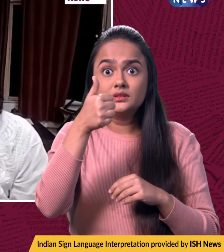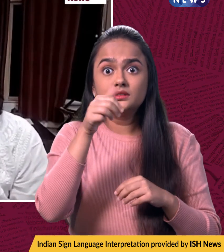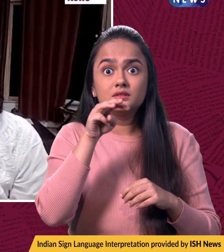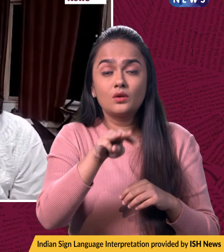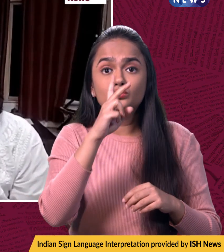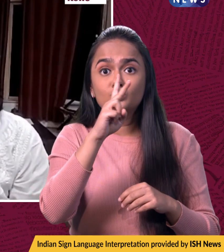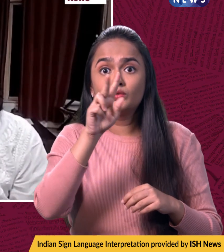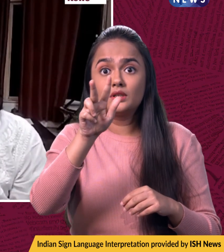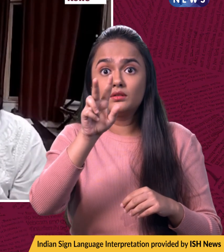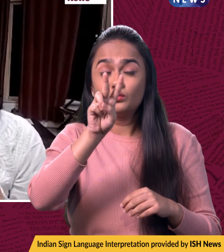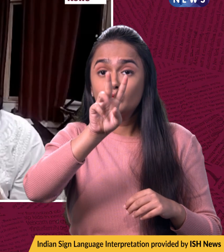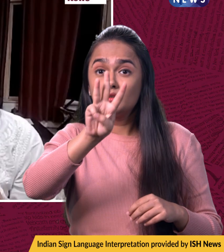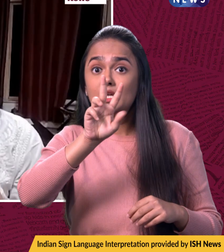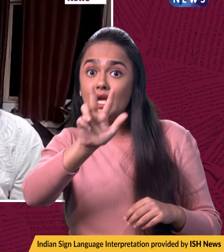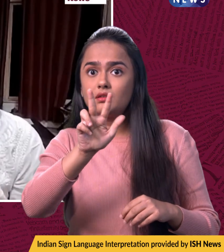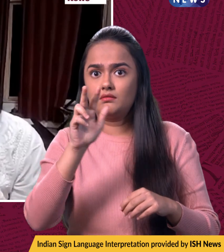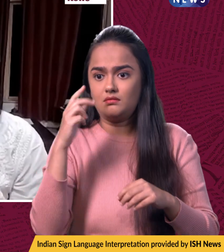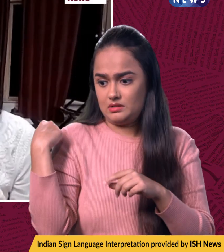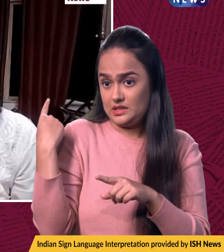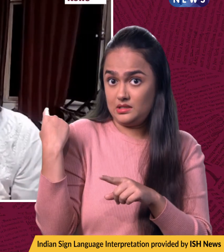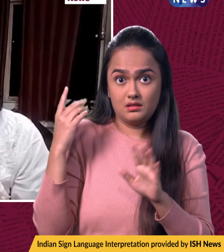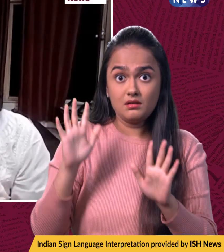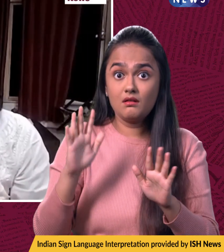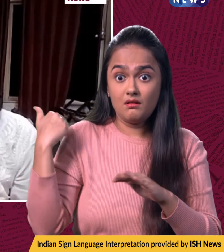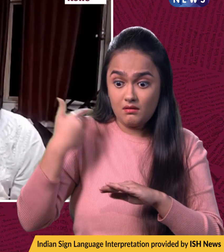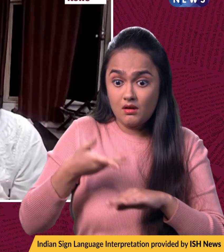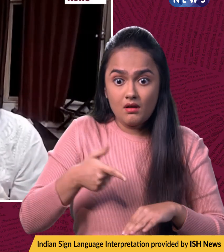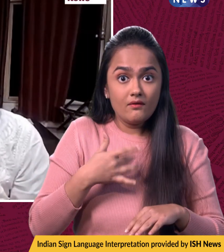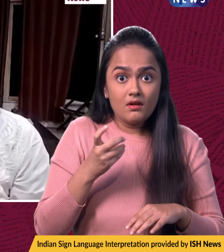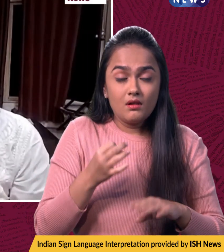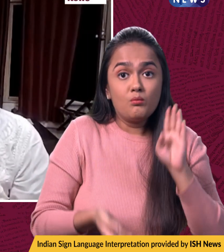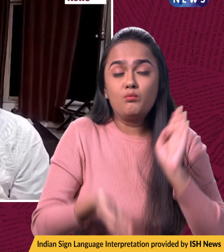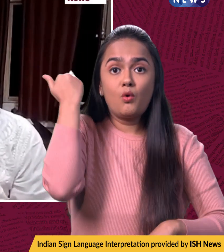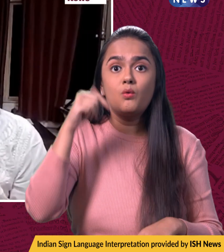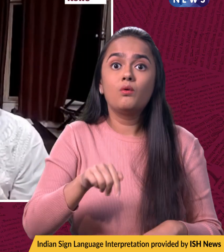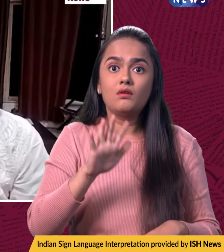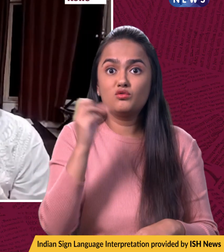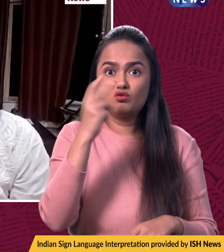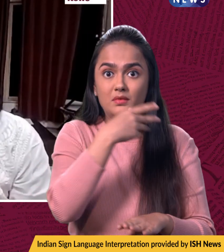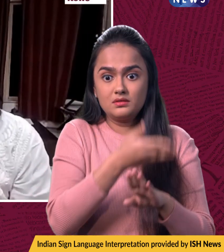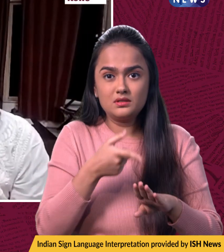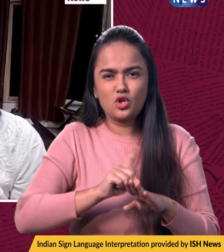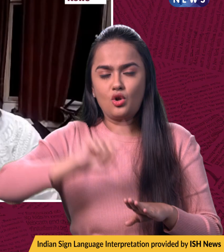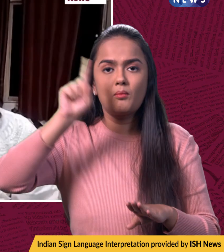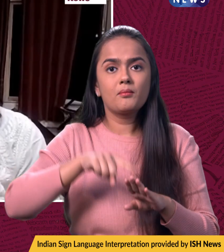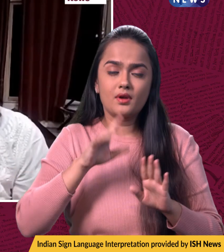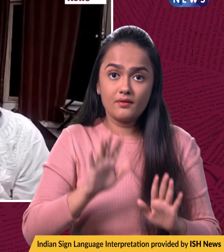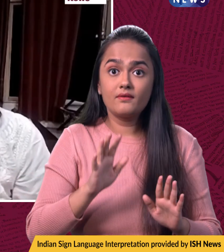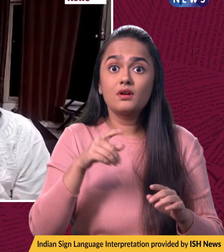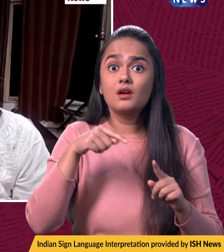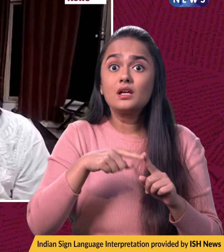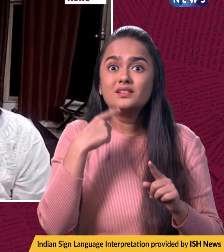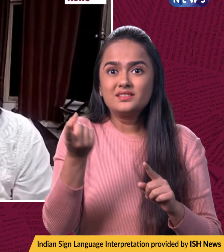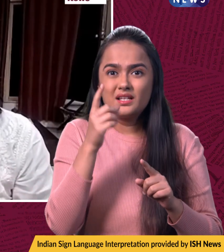at 6,238 as of yesterday, which is the highest daily case count in about 2 months. It said